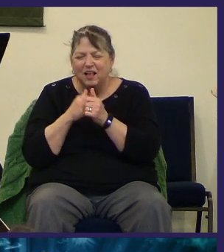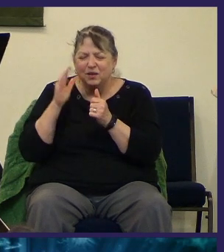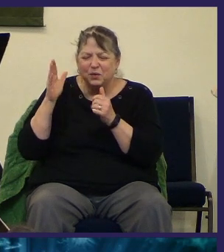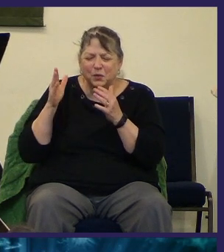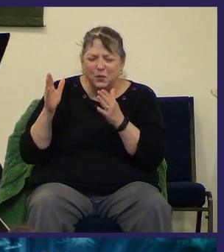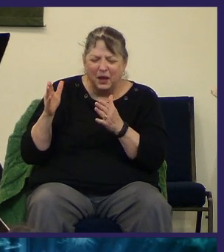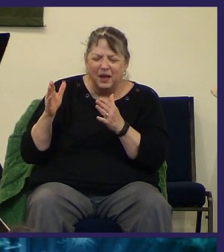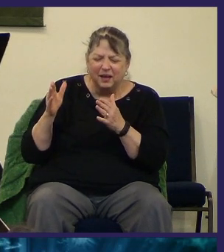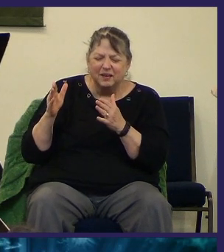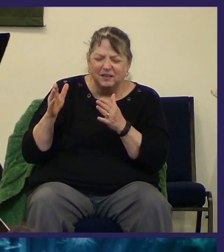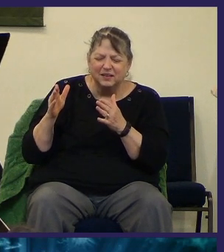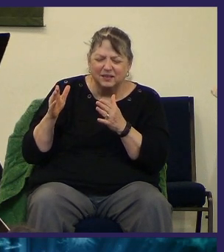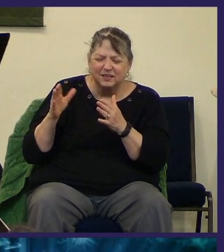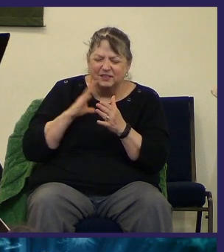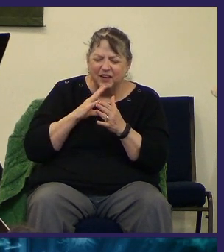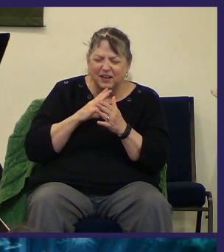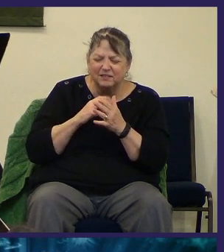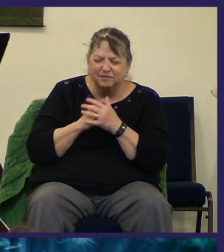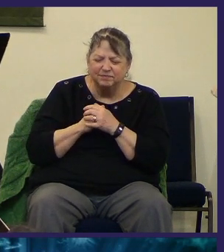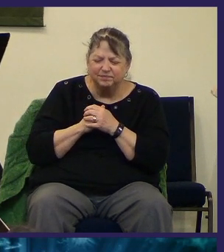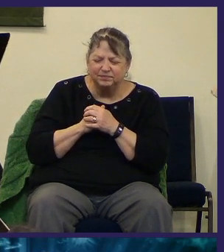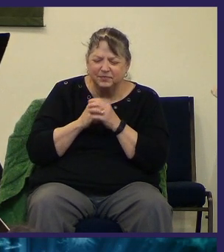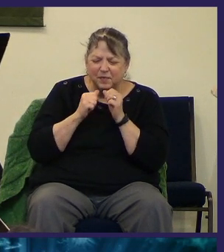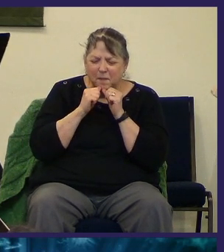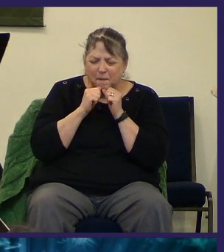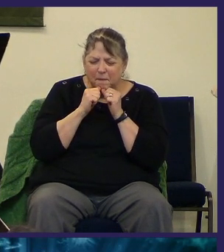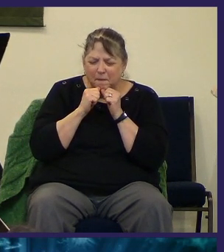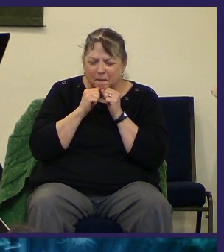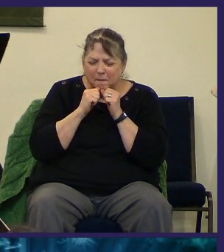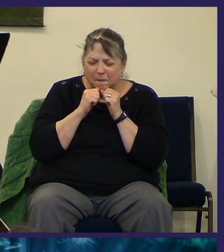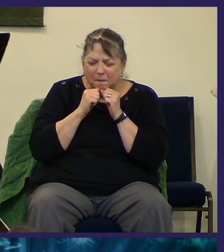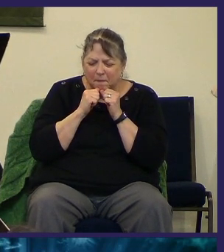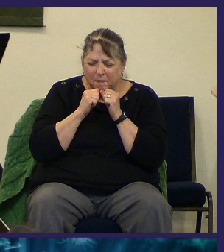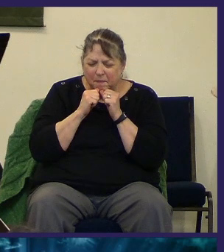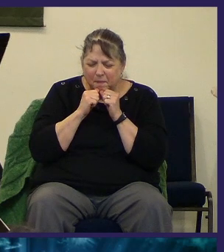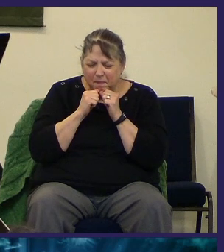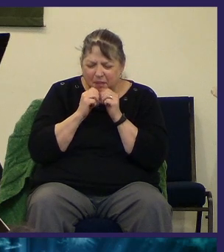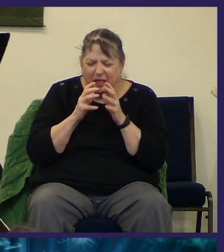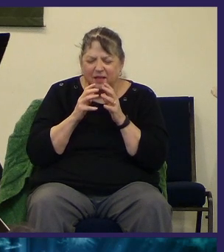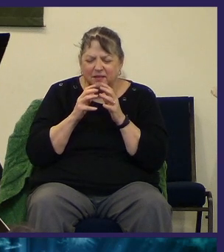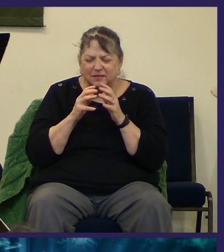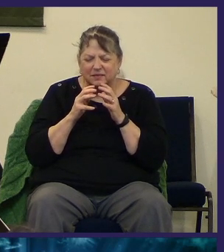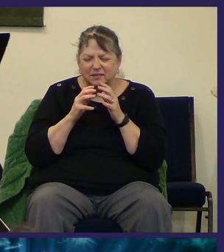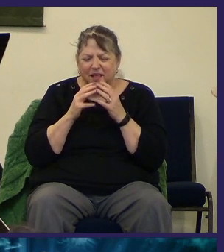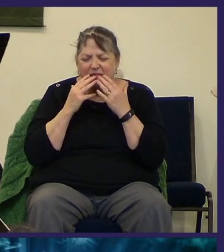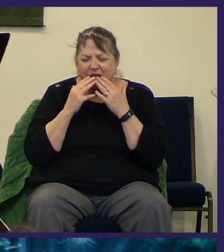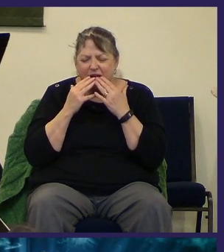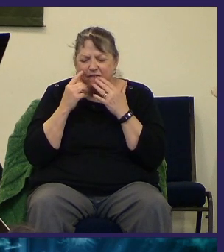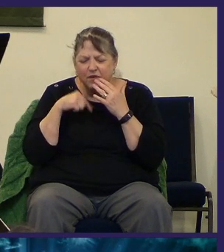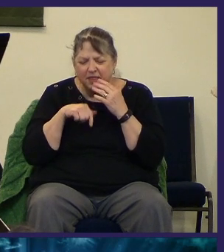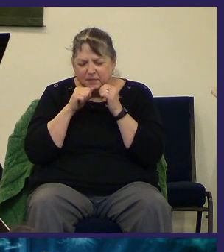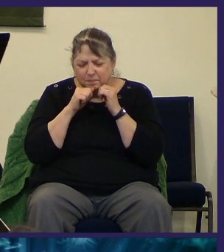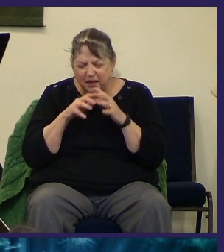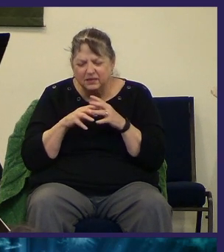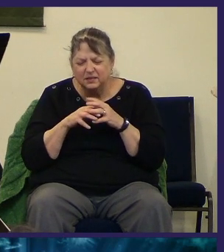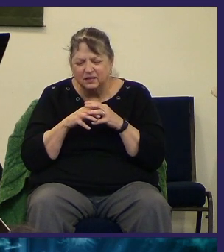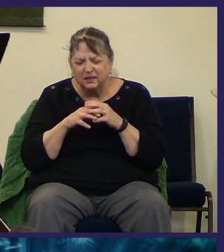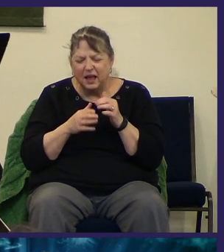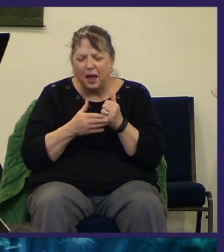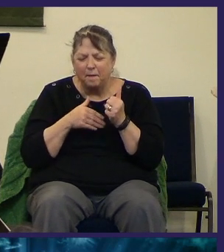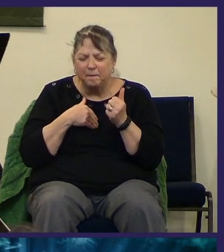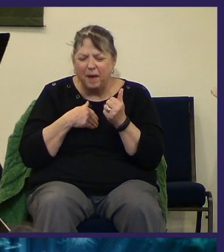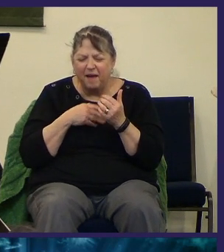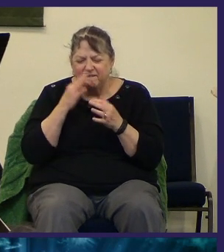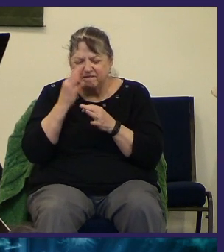opportunity this blessing lord that you prestilled onto me today lord just uh help me to grow in my